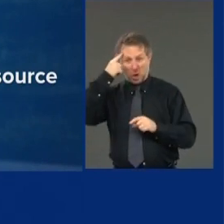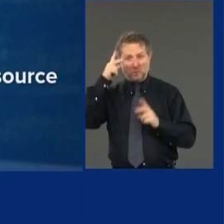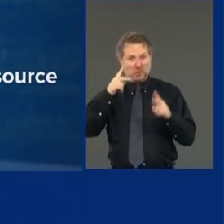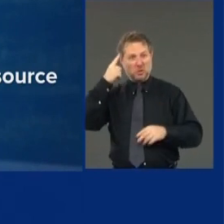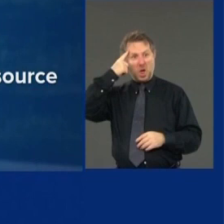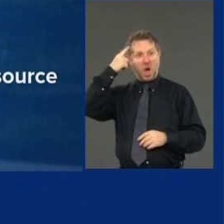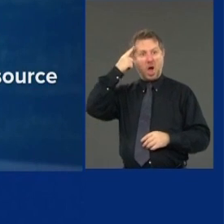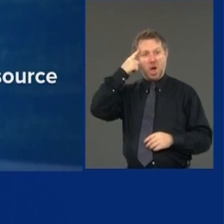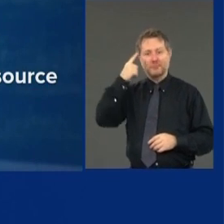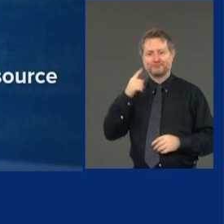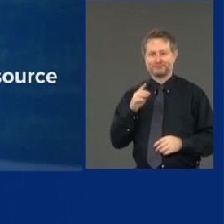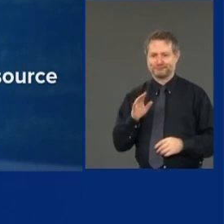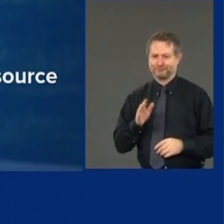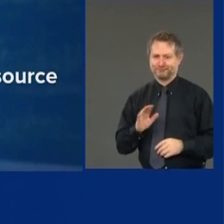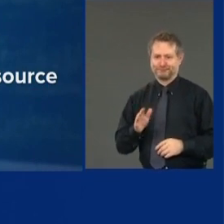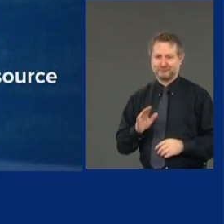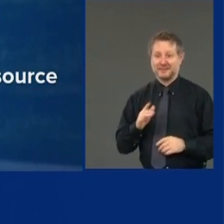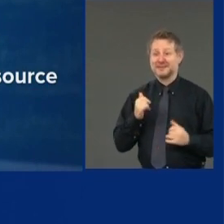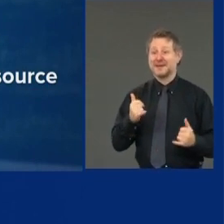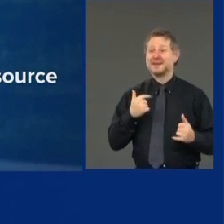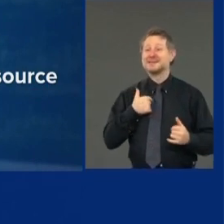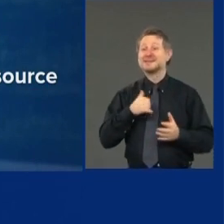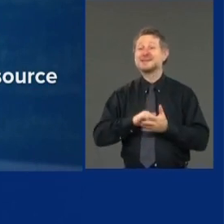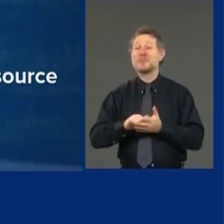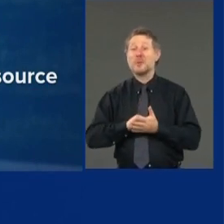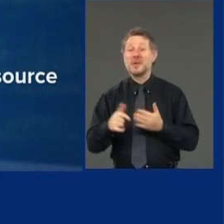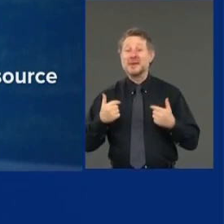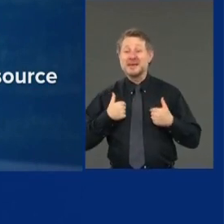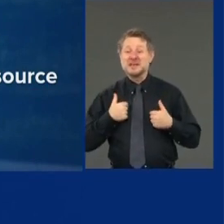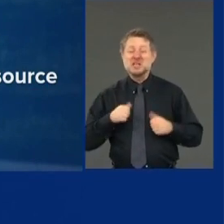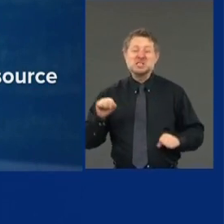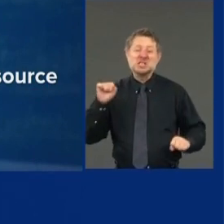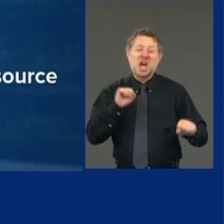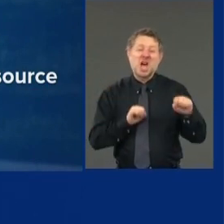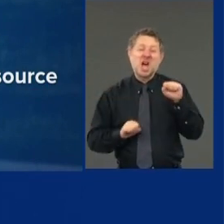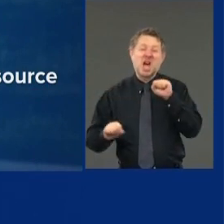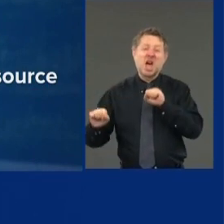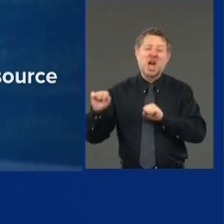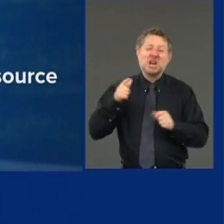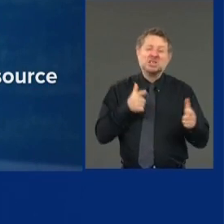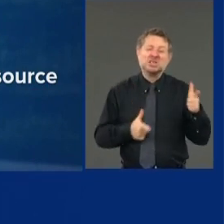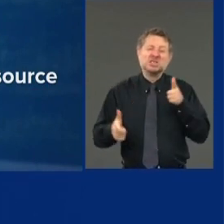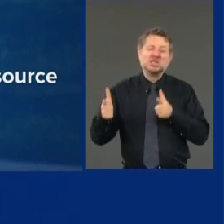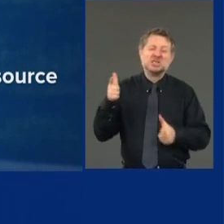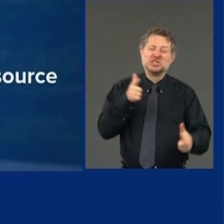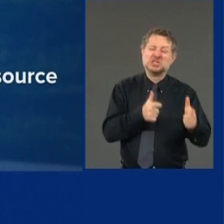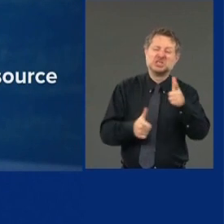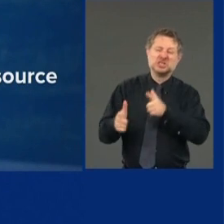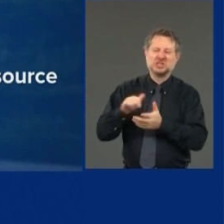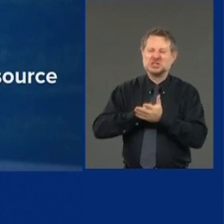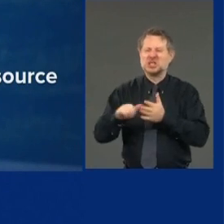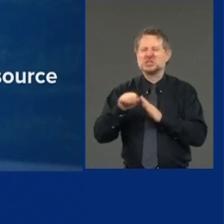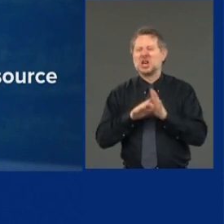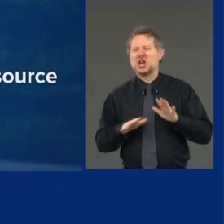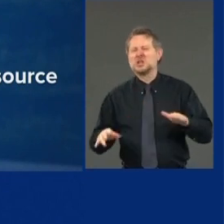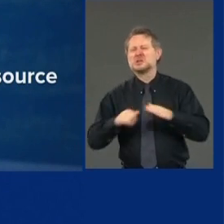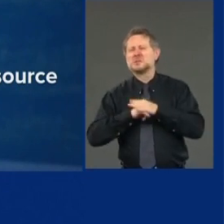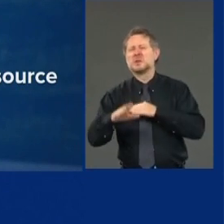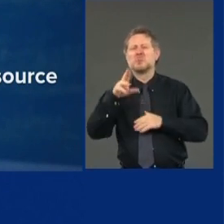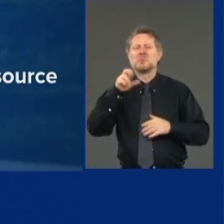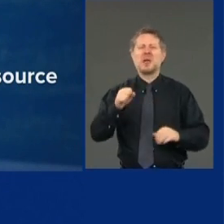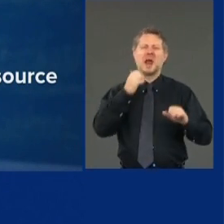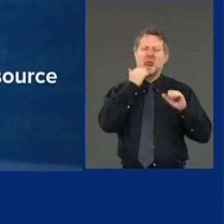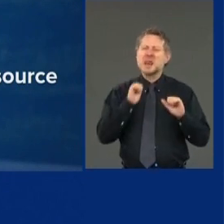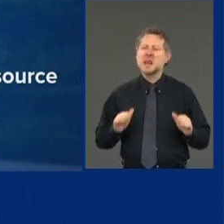very aggressive disinfecting campaign going on across the state, public transit, etc. Now